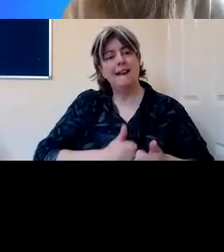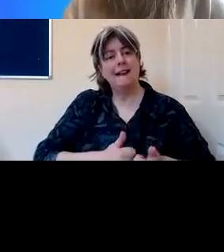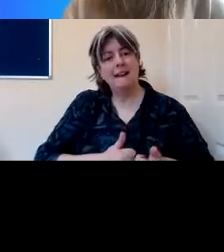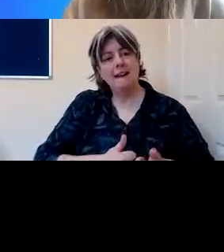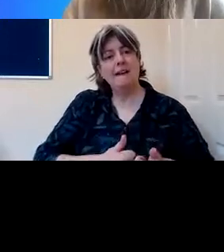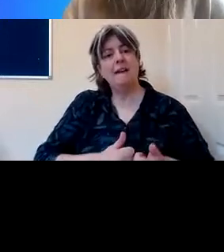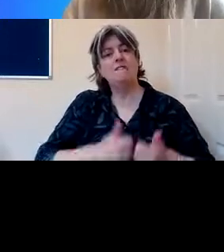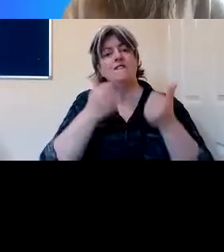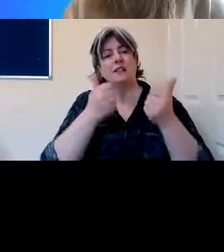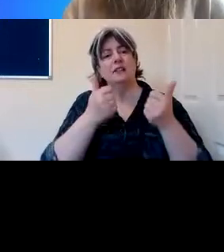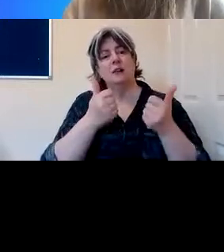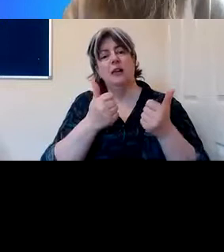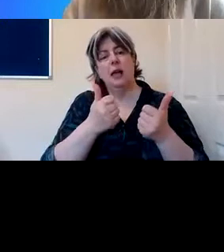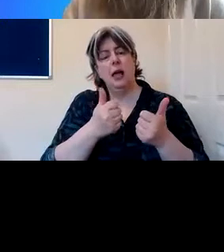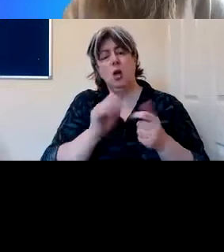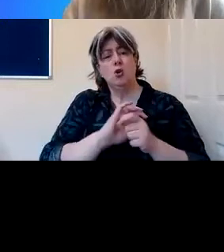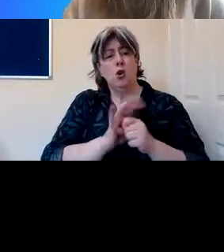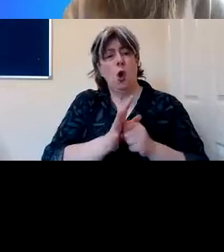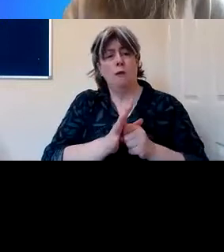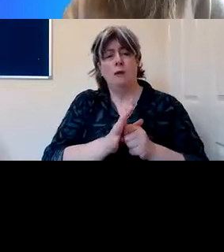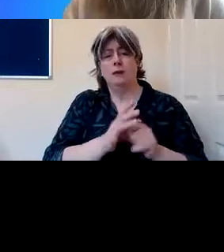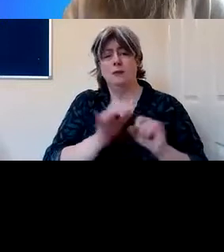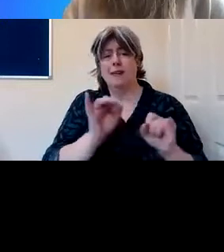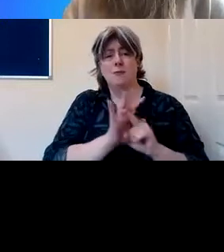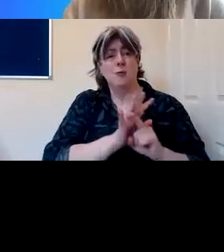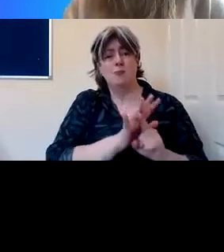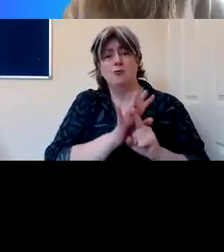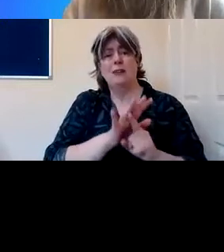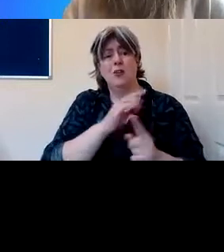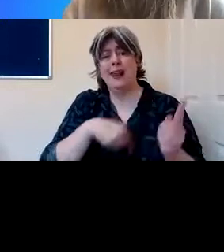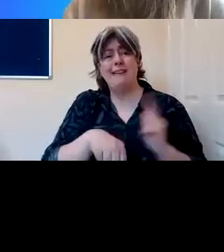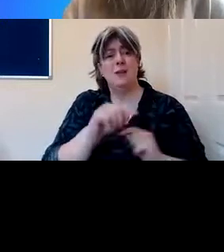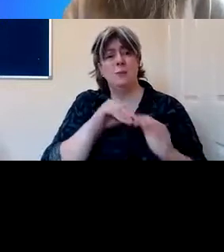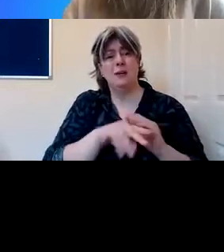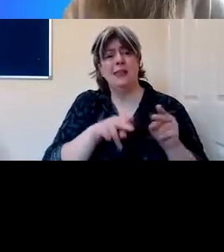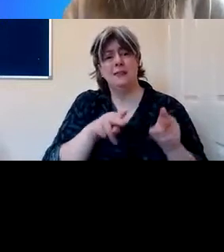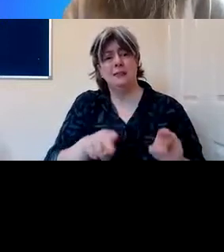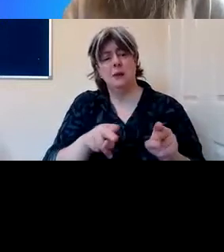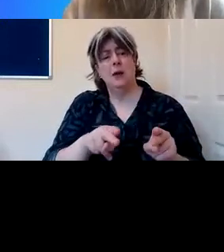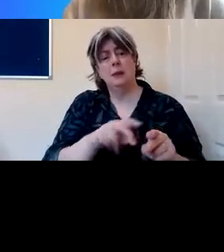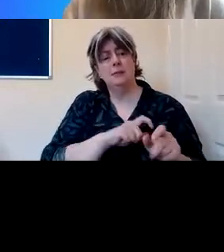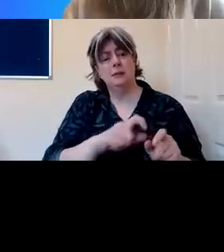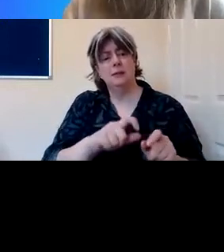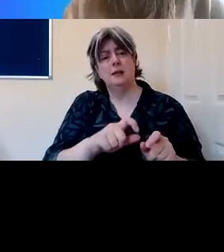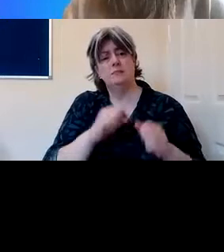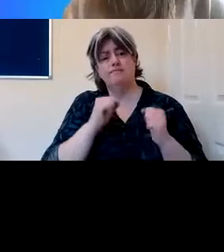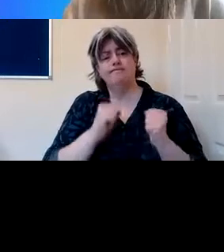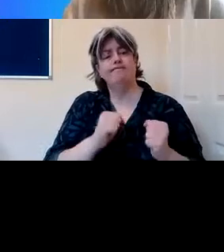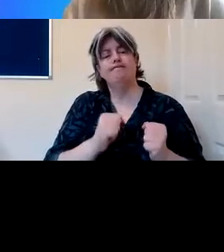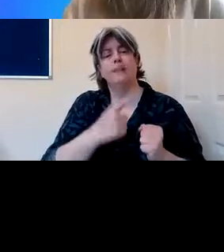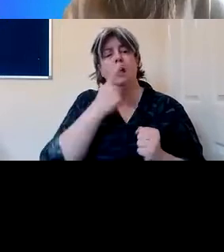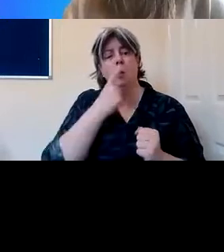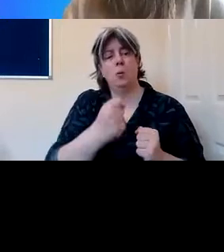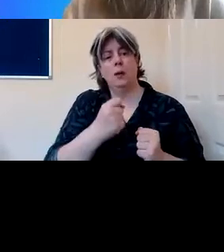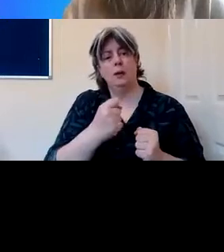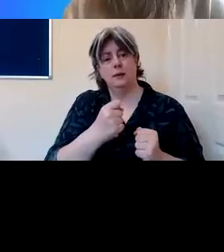people working in the system. And I'm still absolutely convinced we can get this right and that will be a high priority for whoever forms the next Welsh Government.